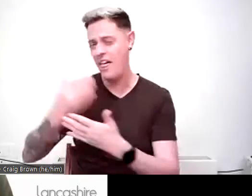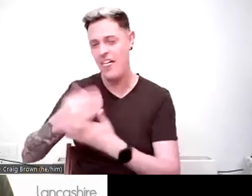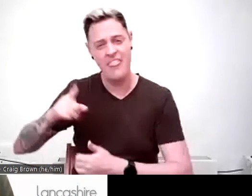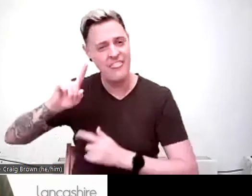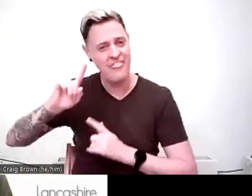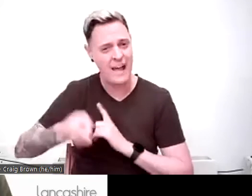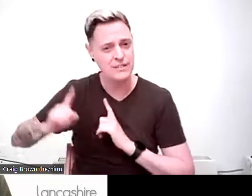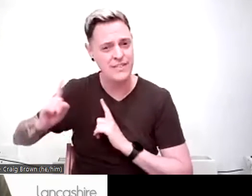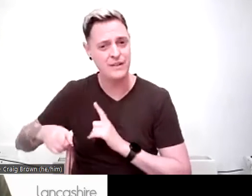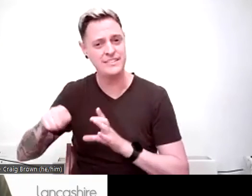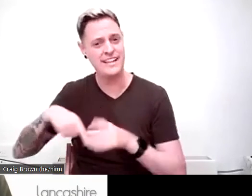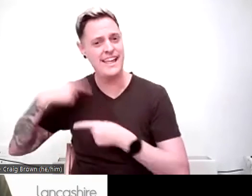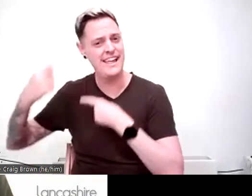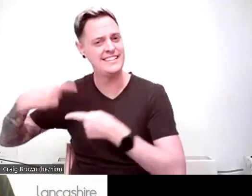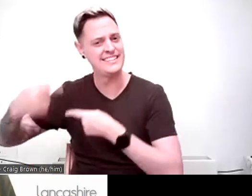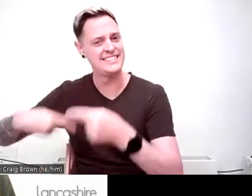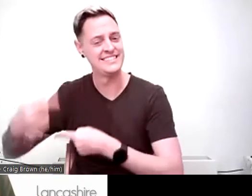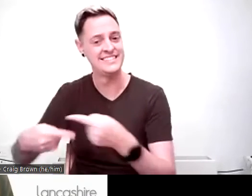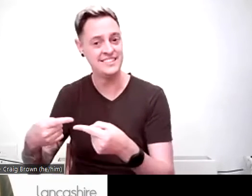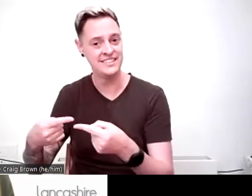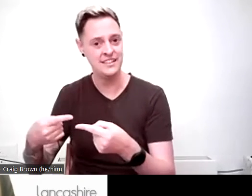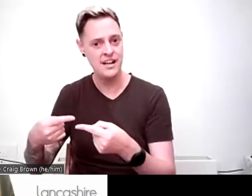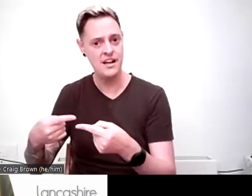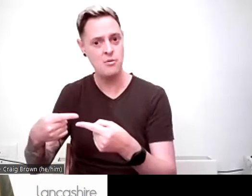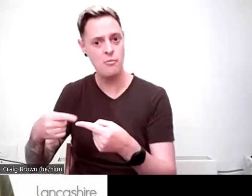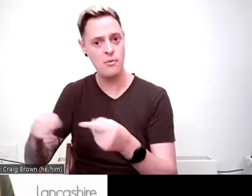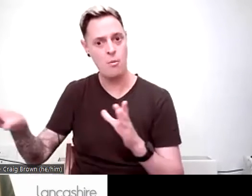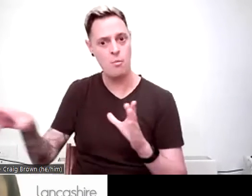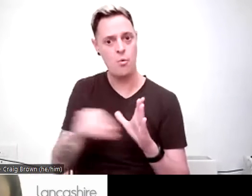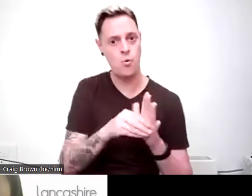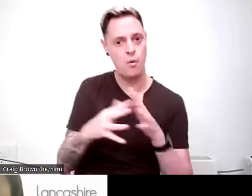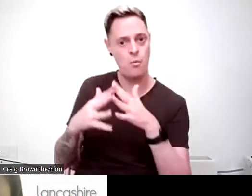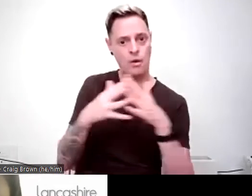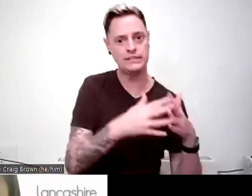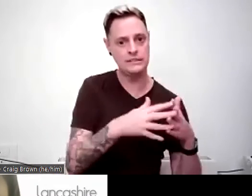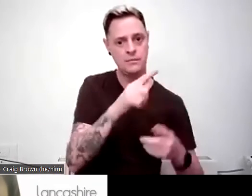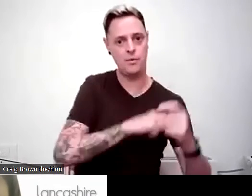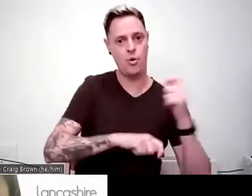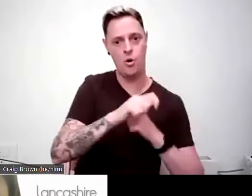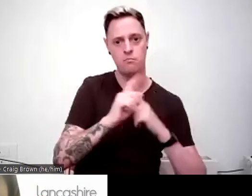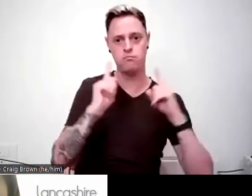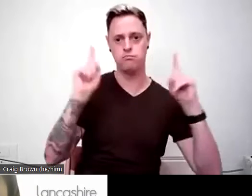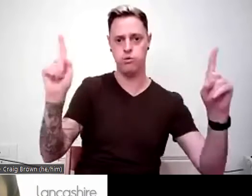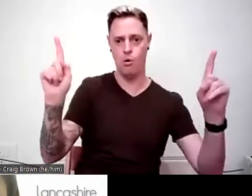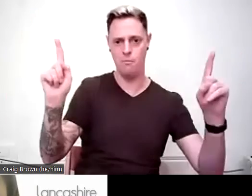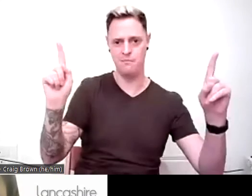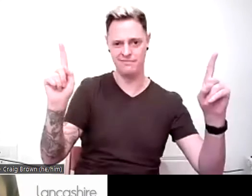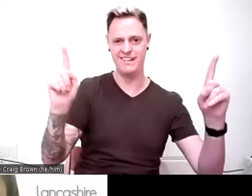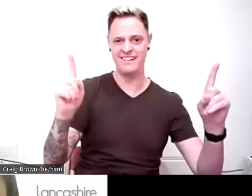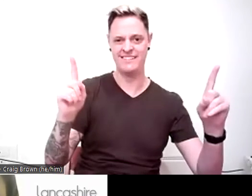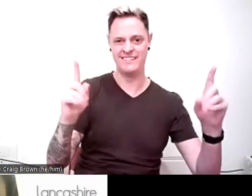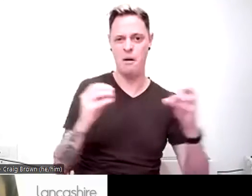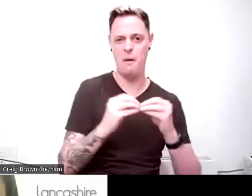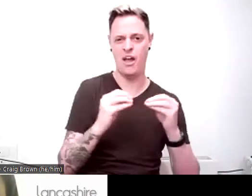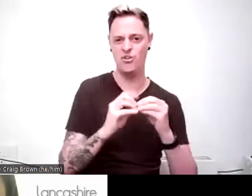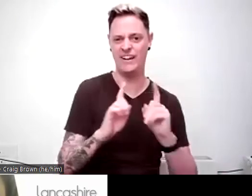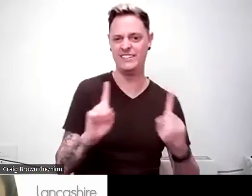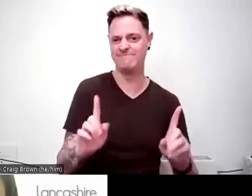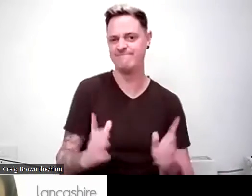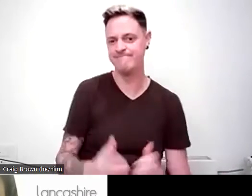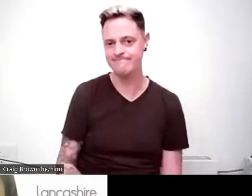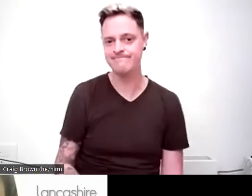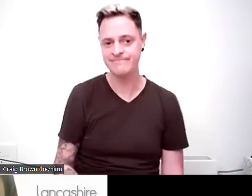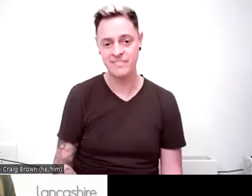just noticed that they've kind of been taken and again rejigged into something that they